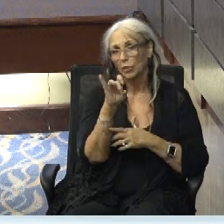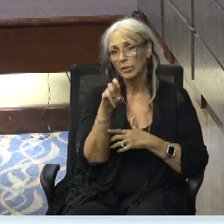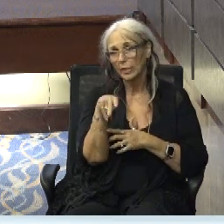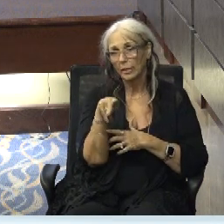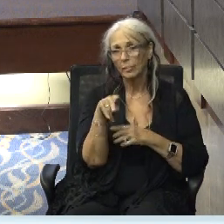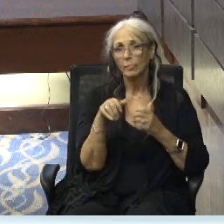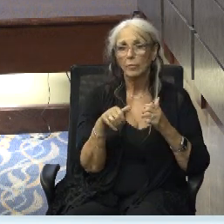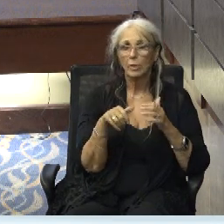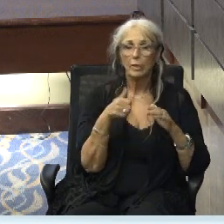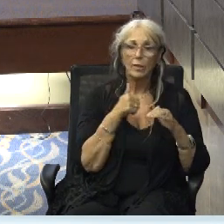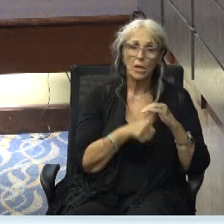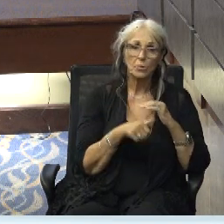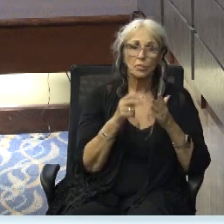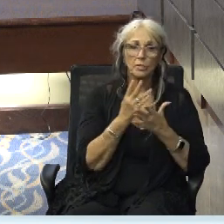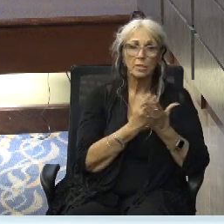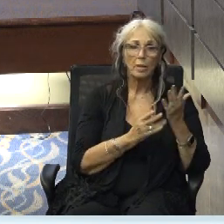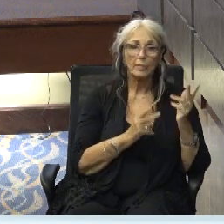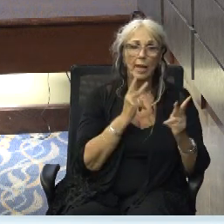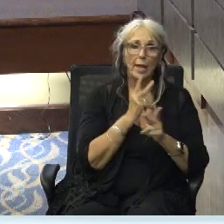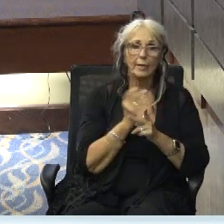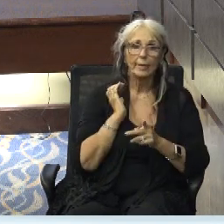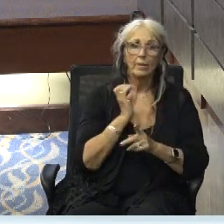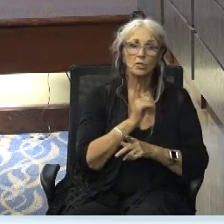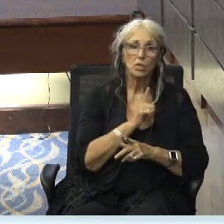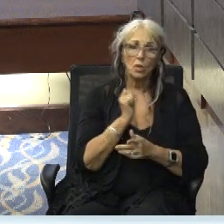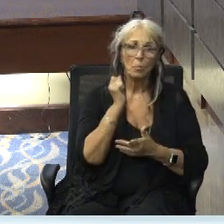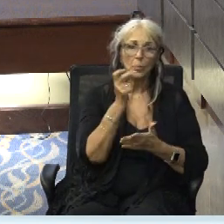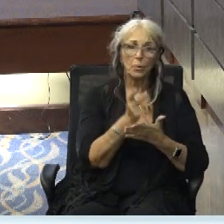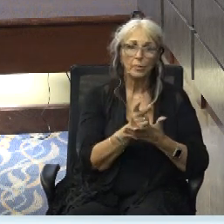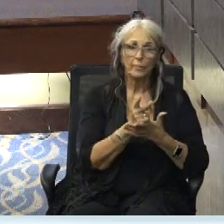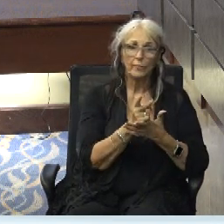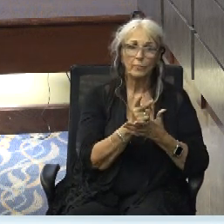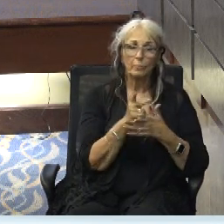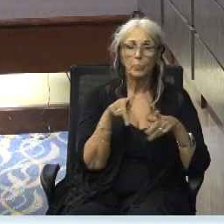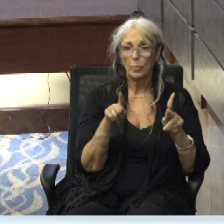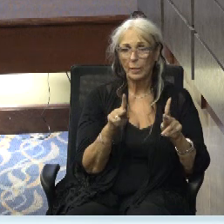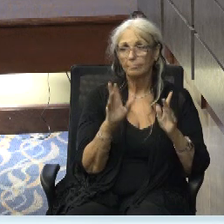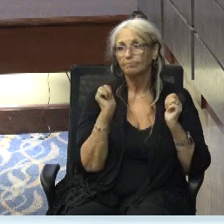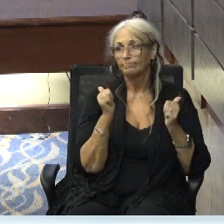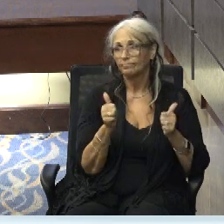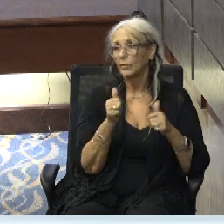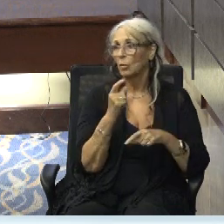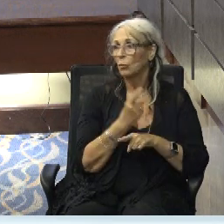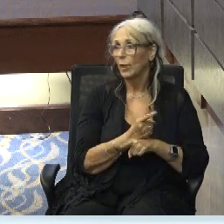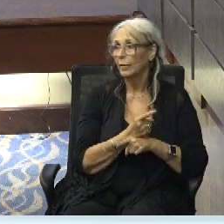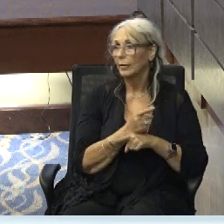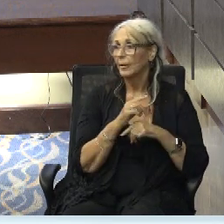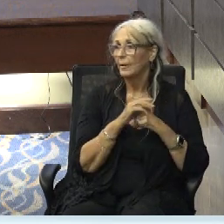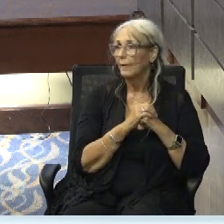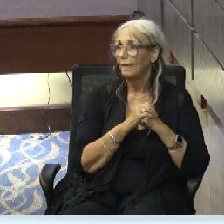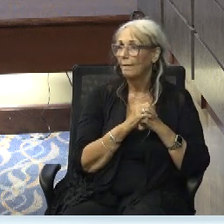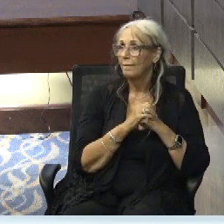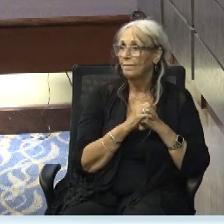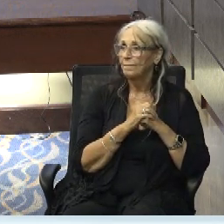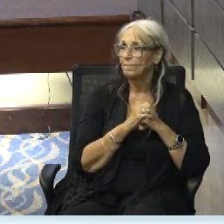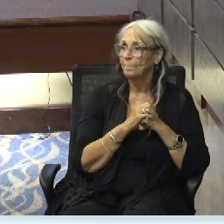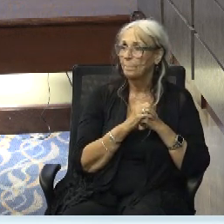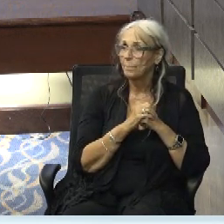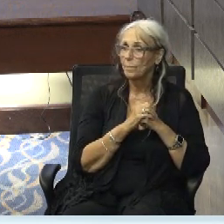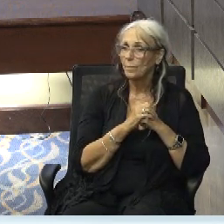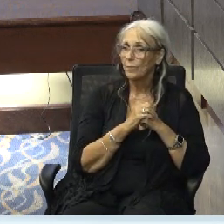under some sort of like council-approved Correct. Permit. Okay. Yeah. I'm good with